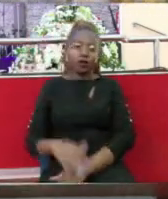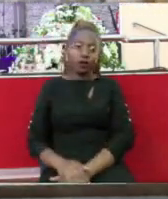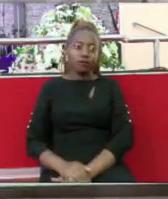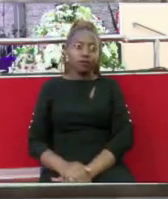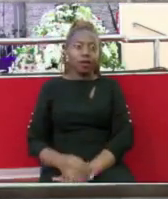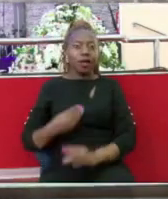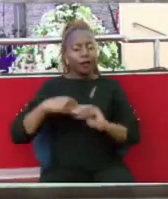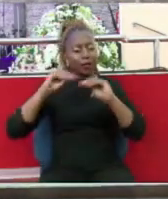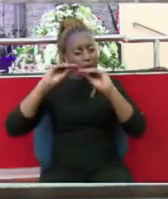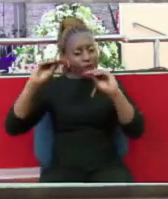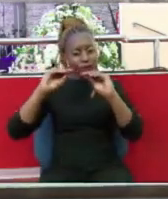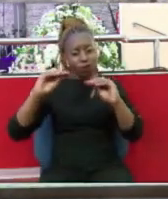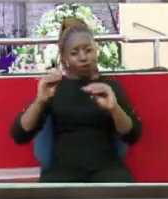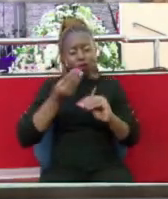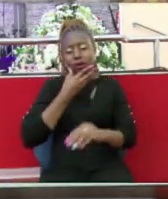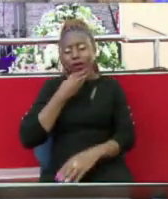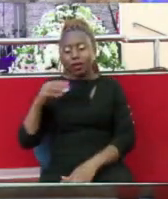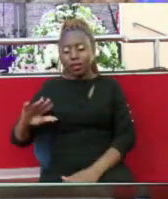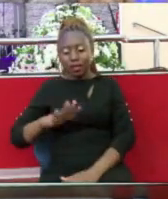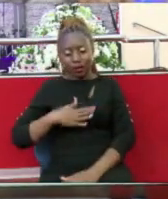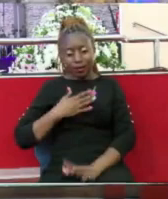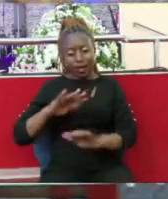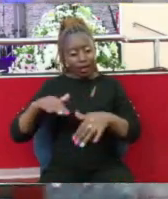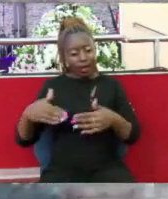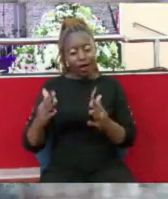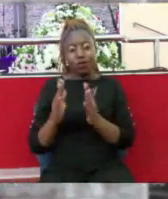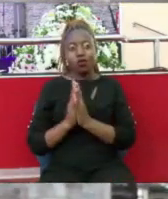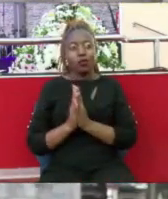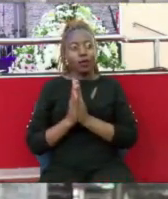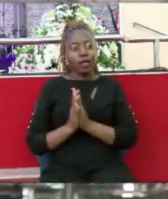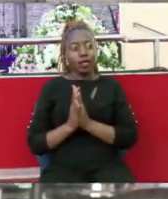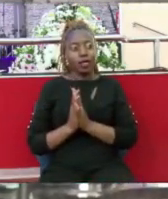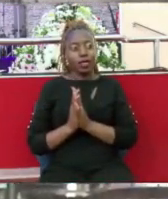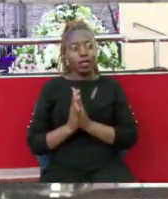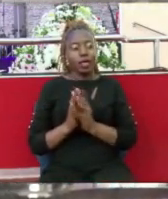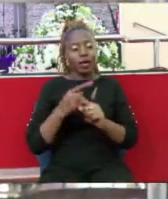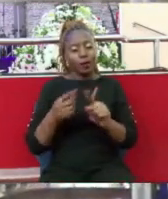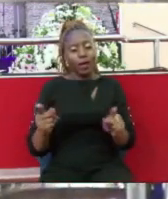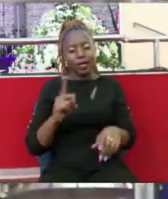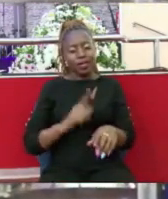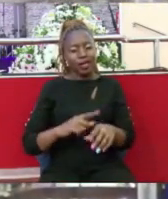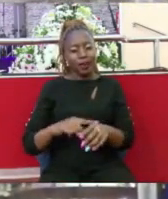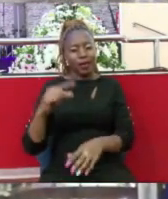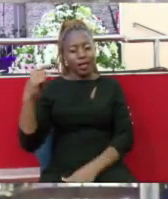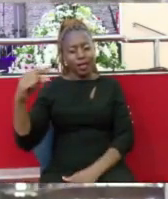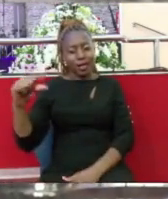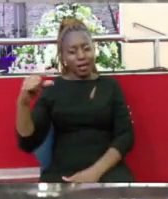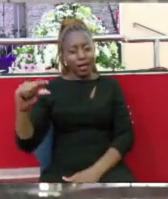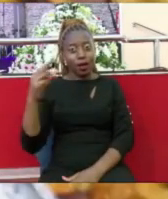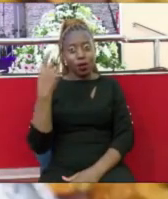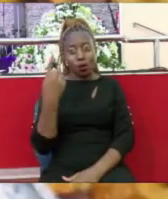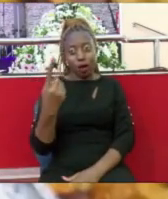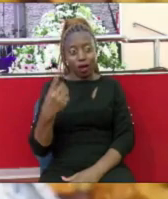taught my boy how to pray, but when he was in grade 1, no, I think